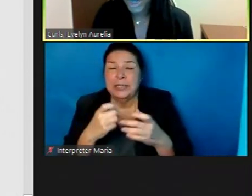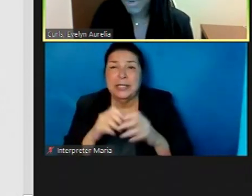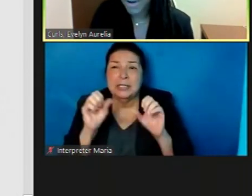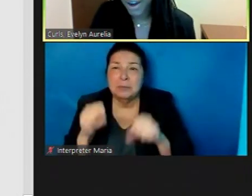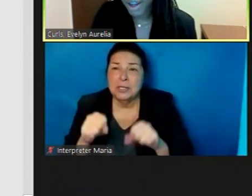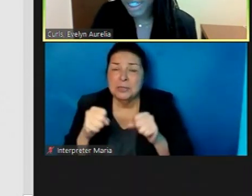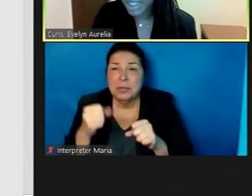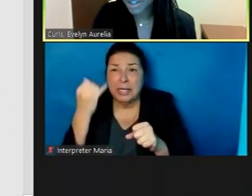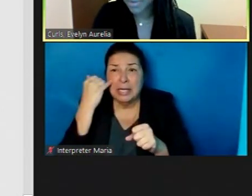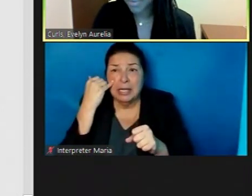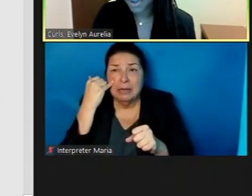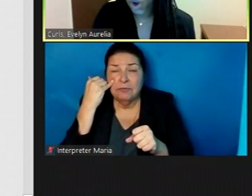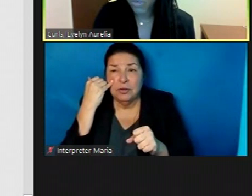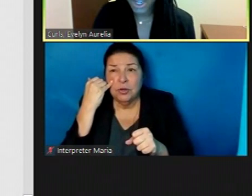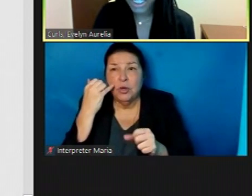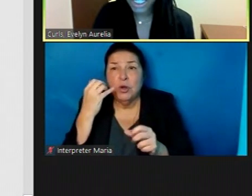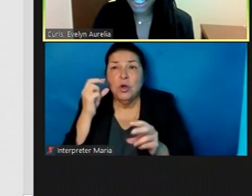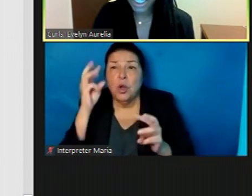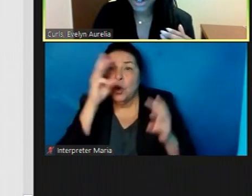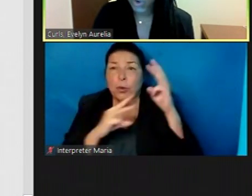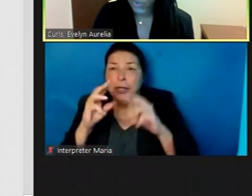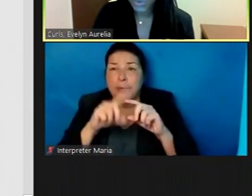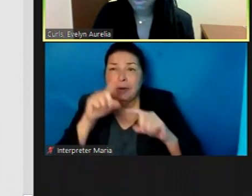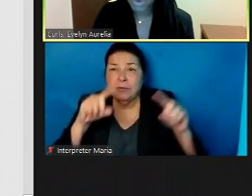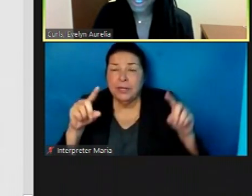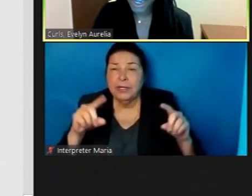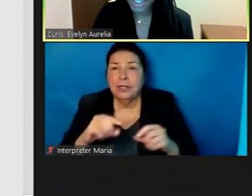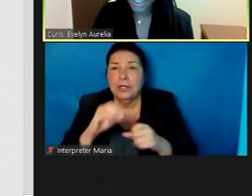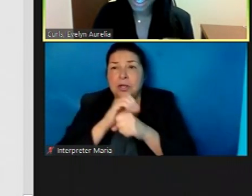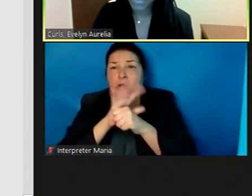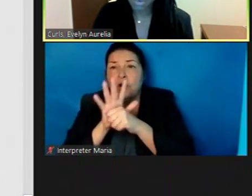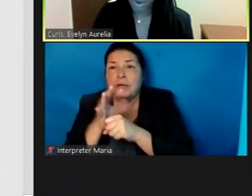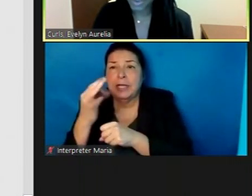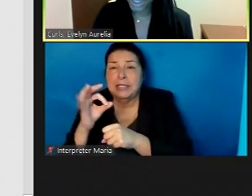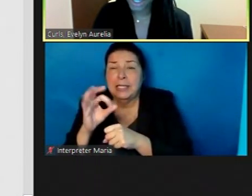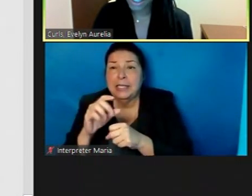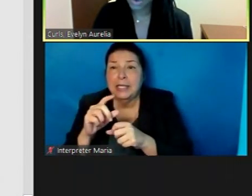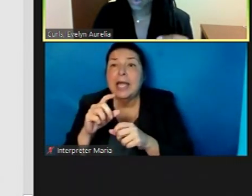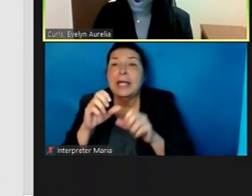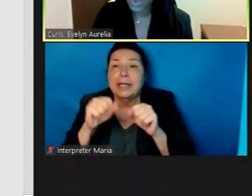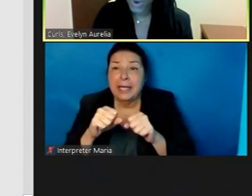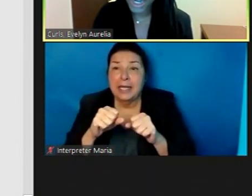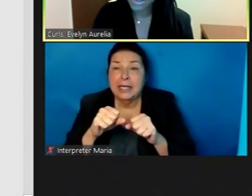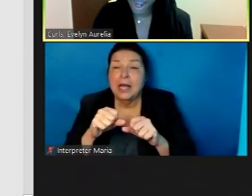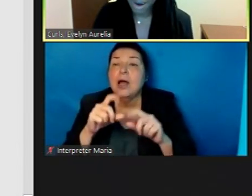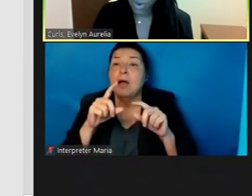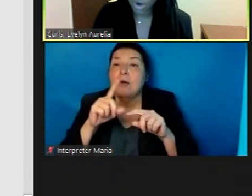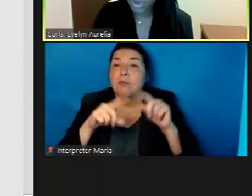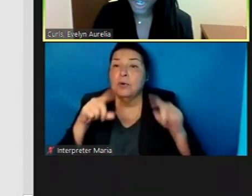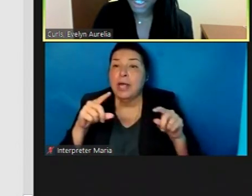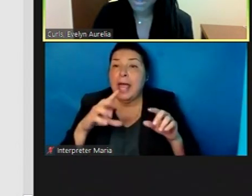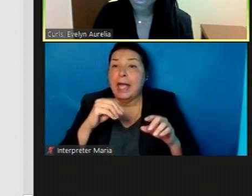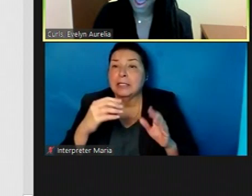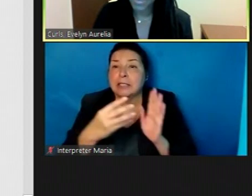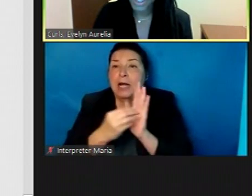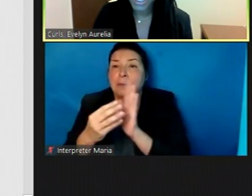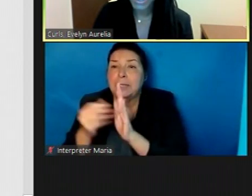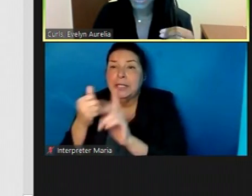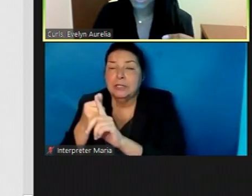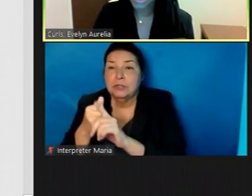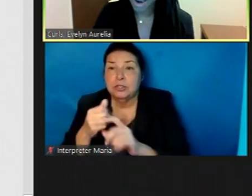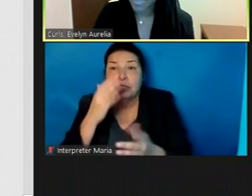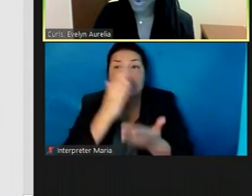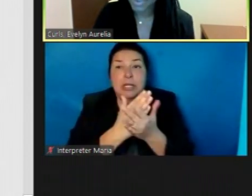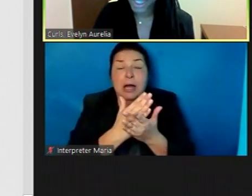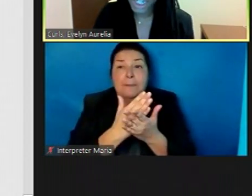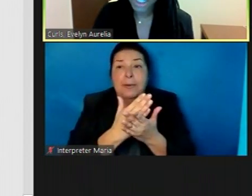you're worried about variants, COVID-19 can only mutate if it replicates. One way to stop more mutations from happening is